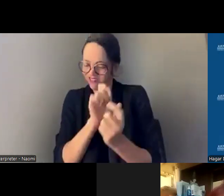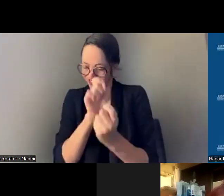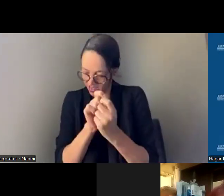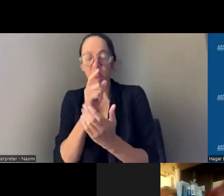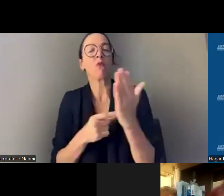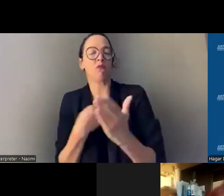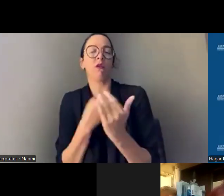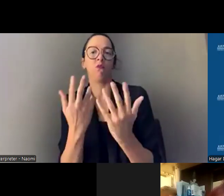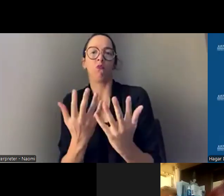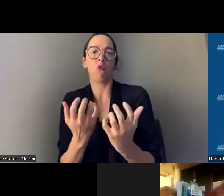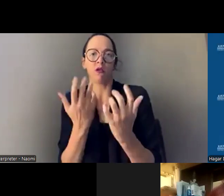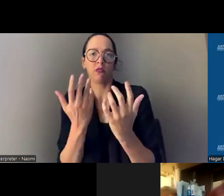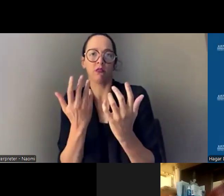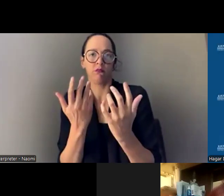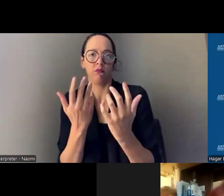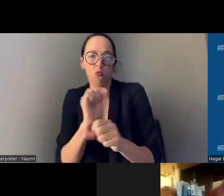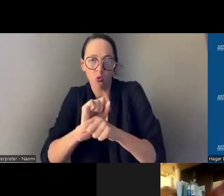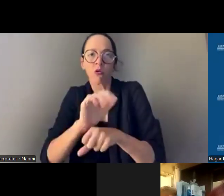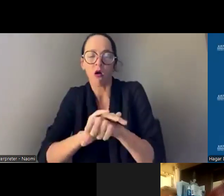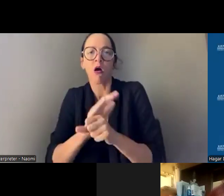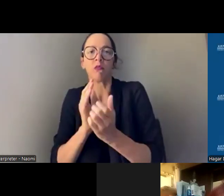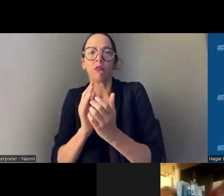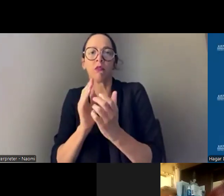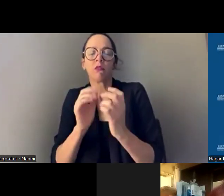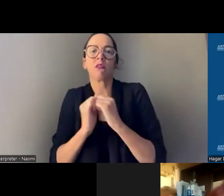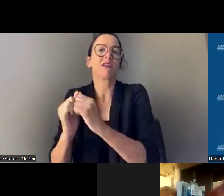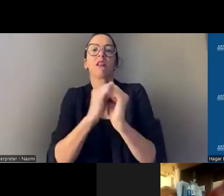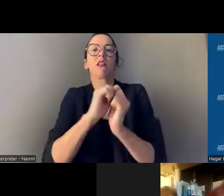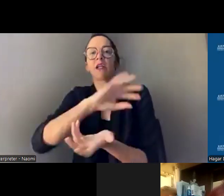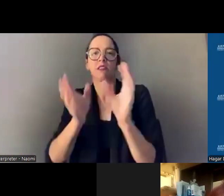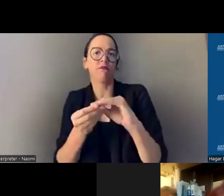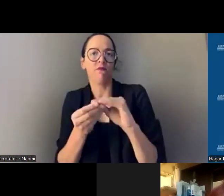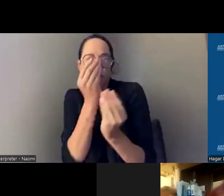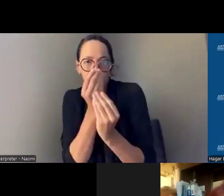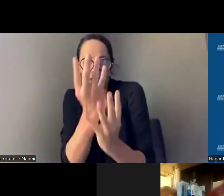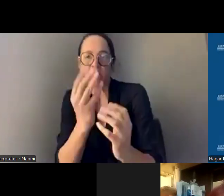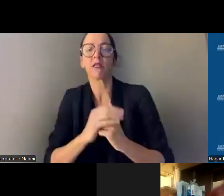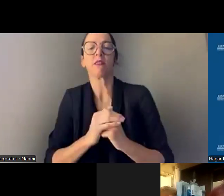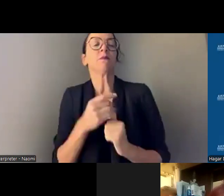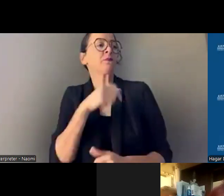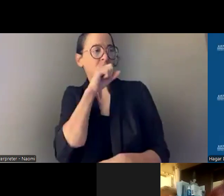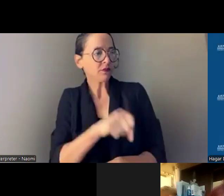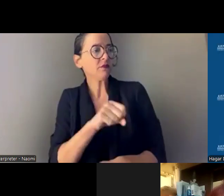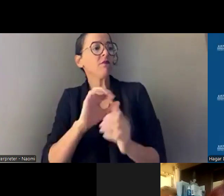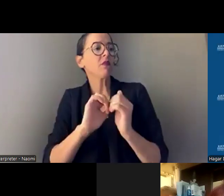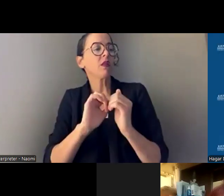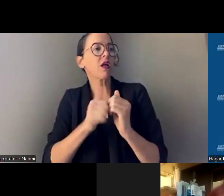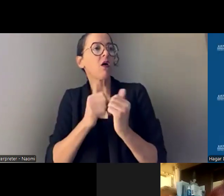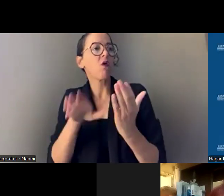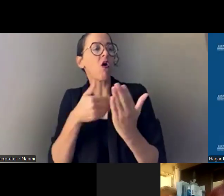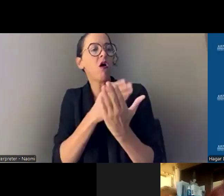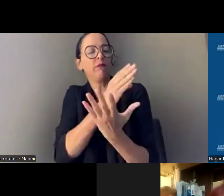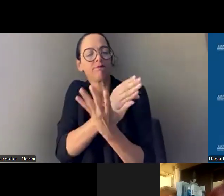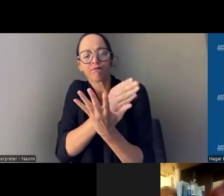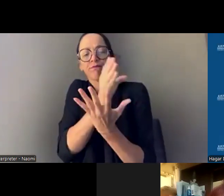I really like how all of these recommendations kind of come together, both quality measures, measuring the time you're waiting, and then putting in